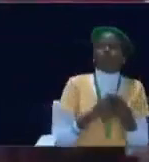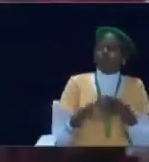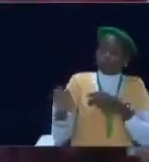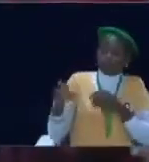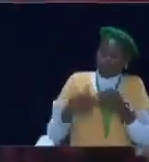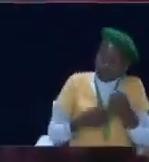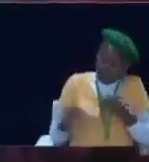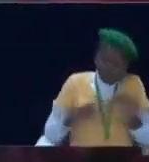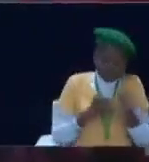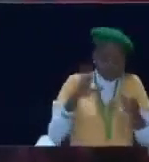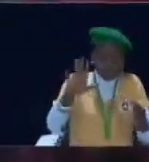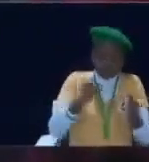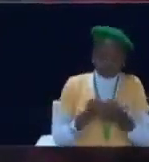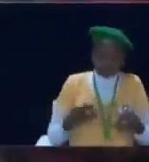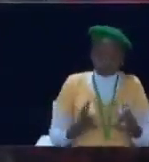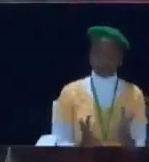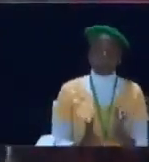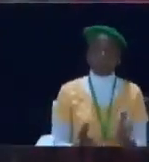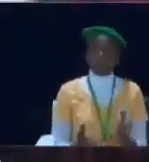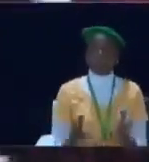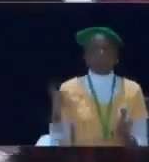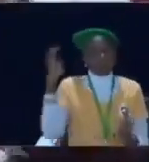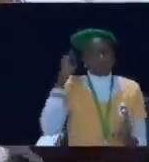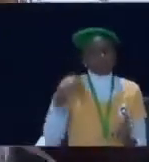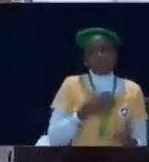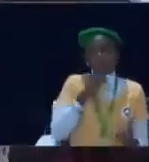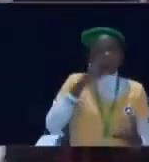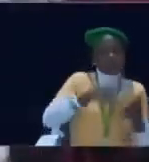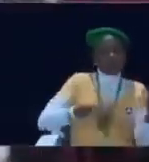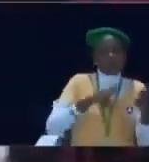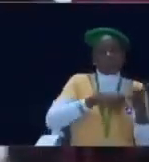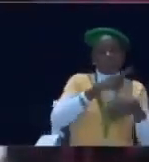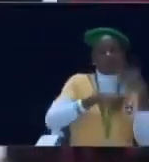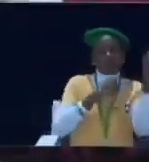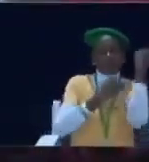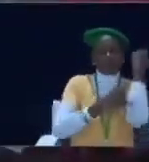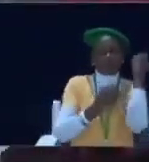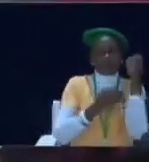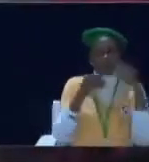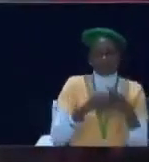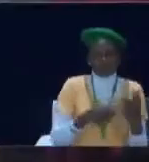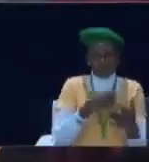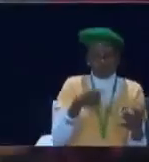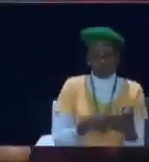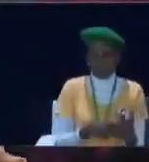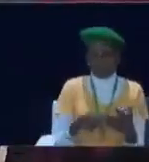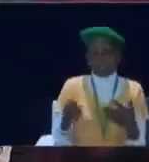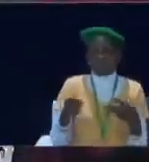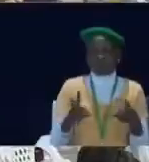way. We will not be reading about Joseph in this dimension.